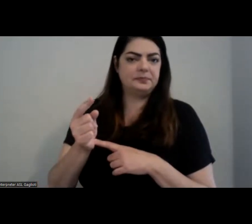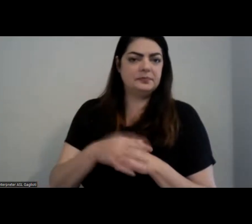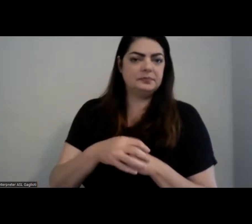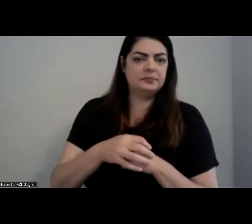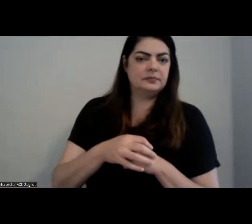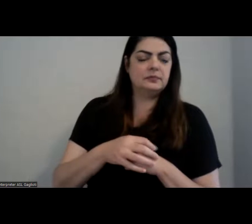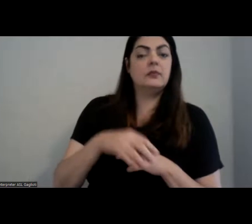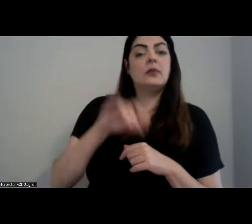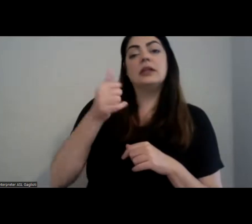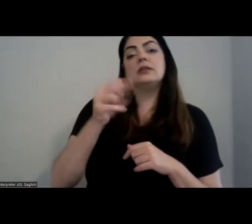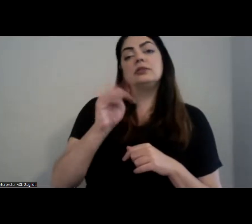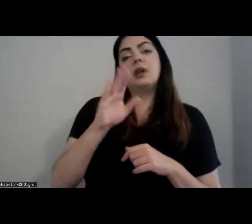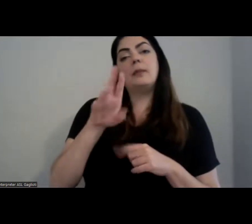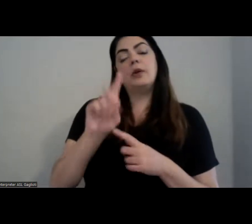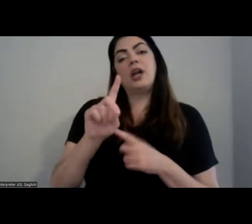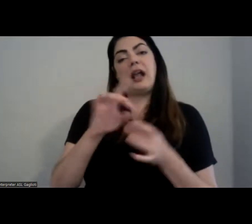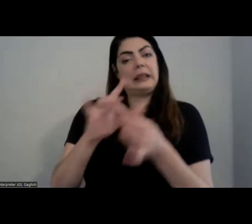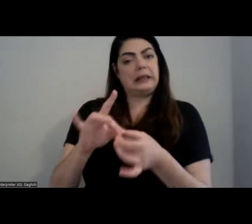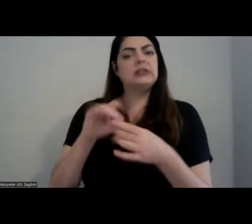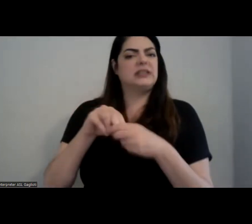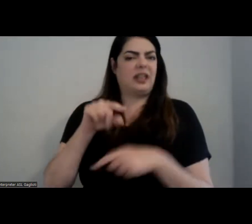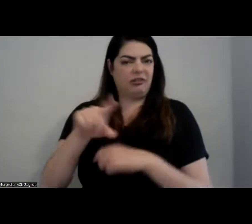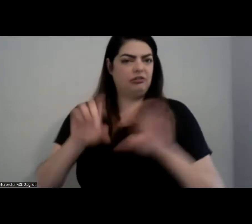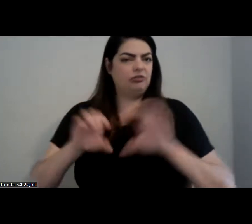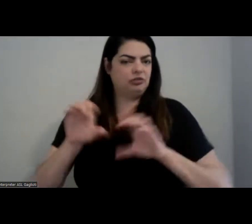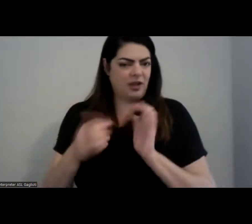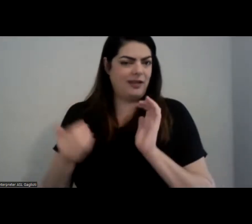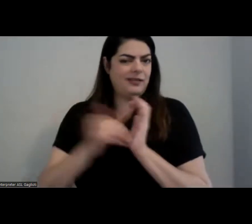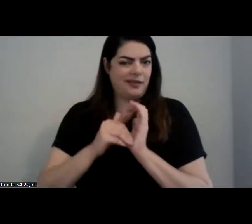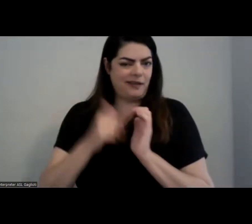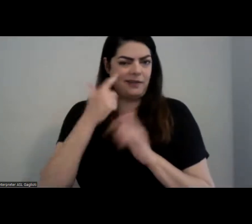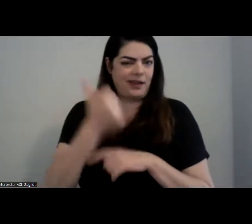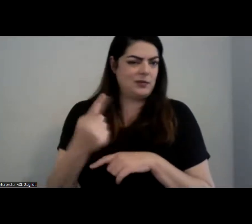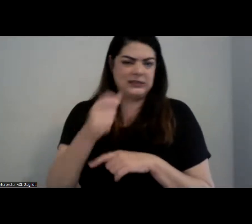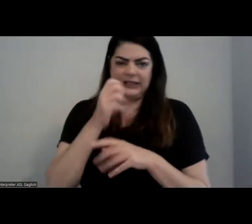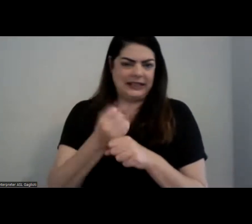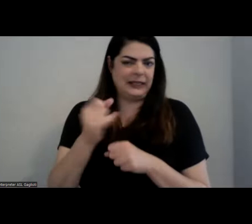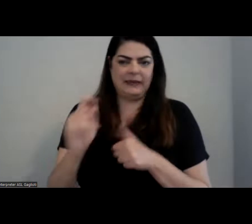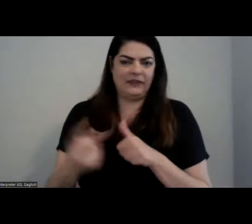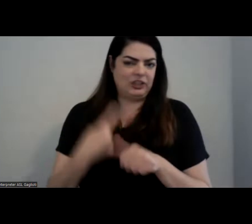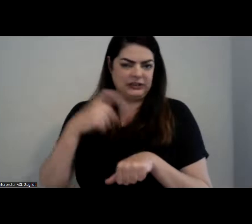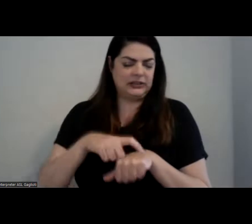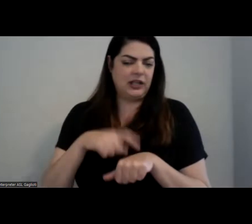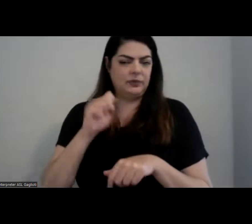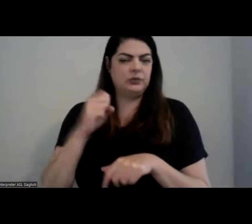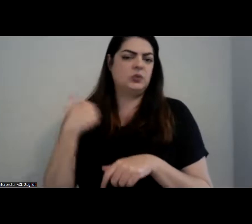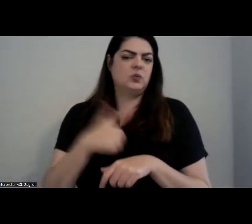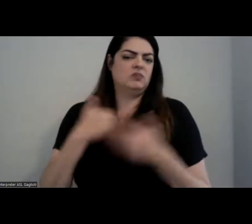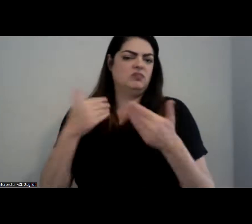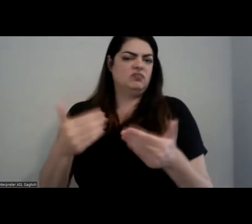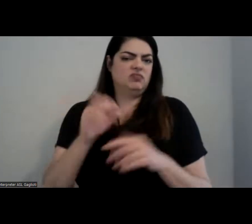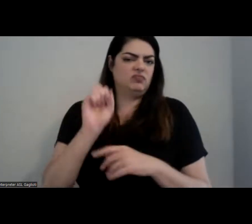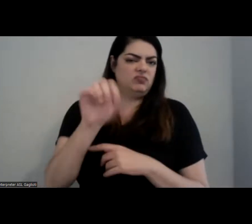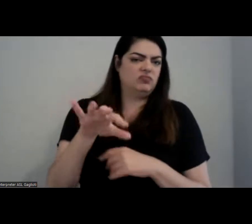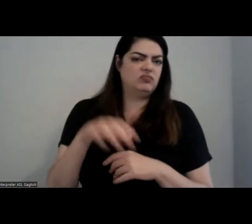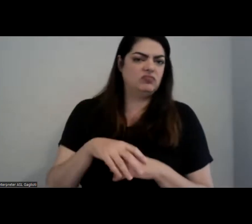The Jamboard link is in the chat again for anyone who didn't get it the first time. So we went ahead and dropped that in. So